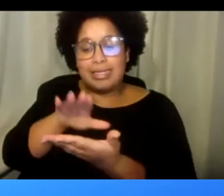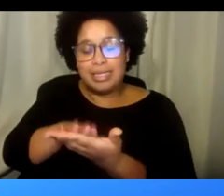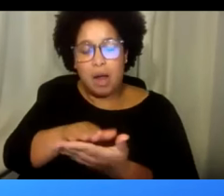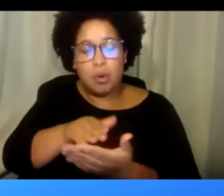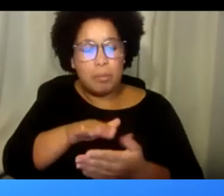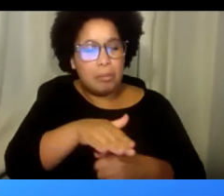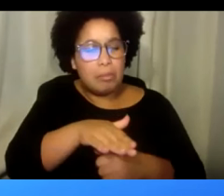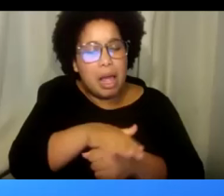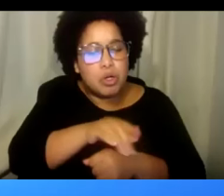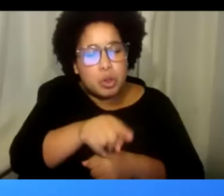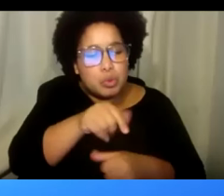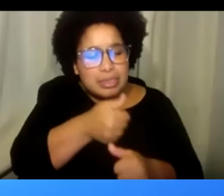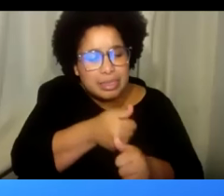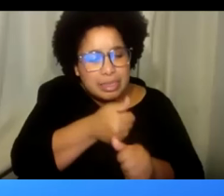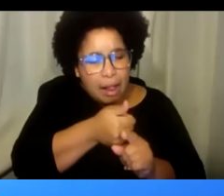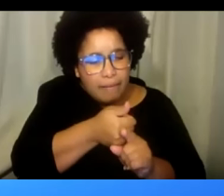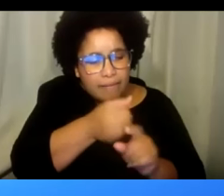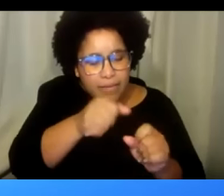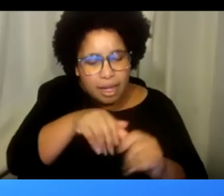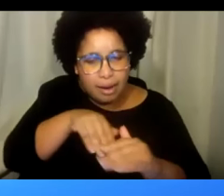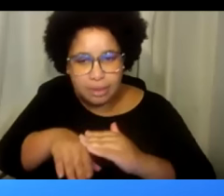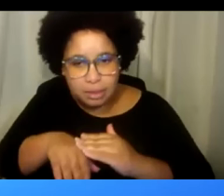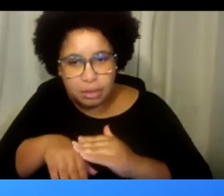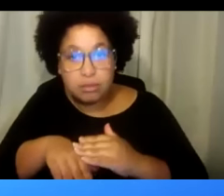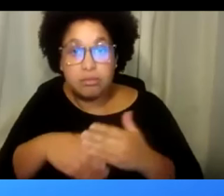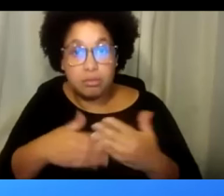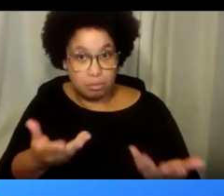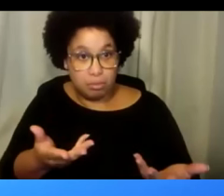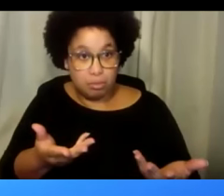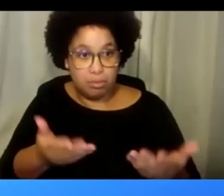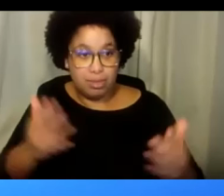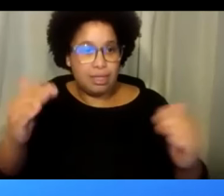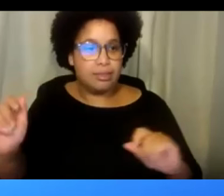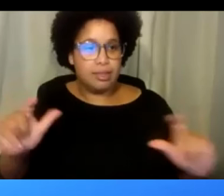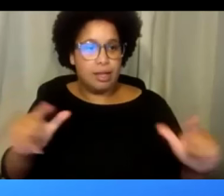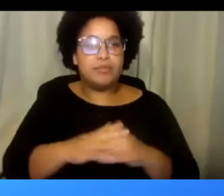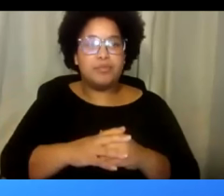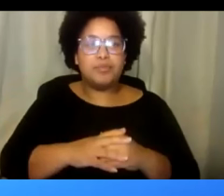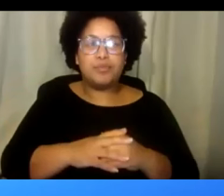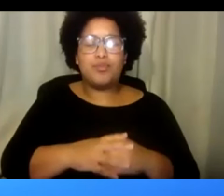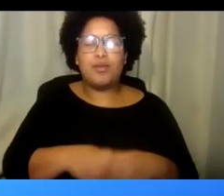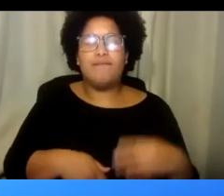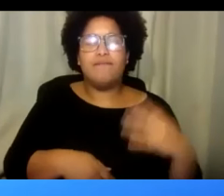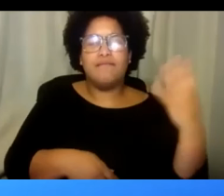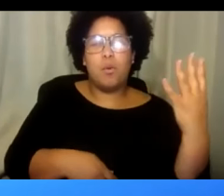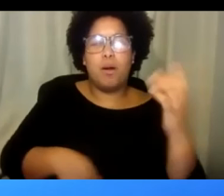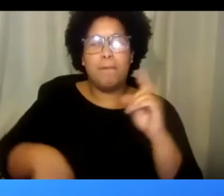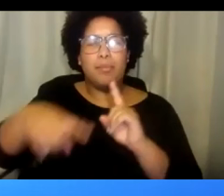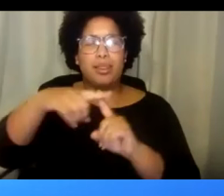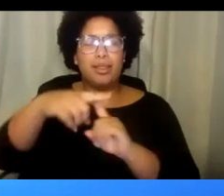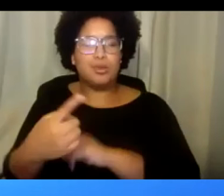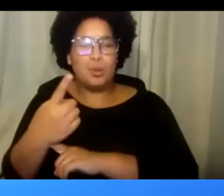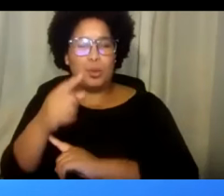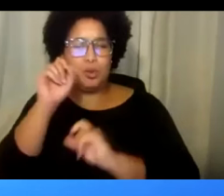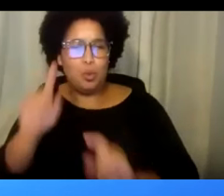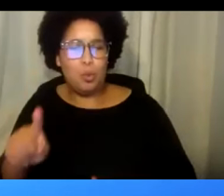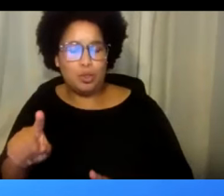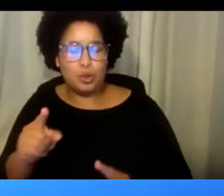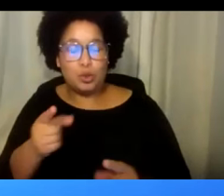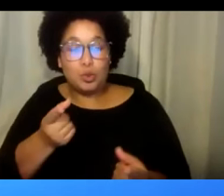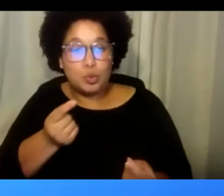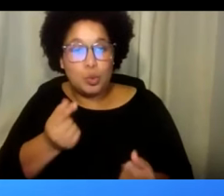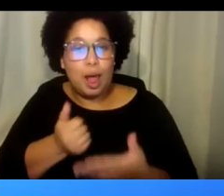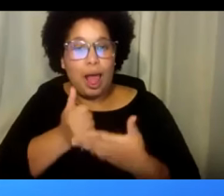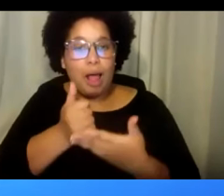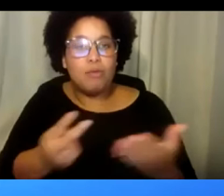it. Next slide, please. The 4+1 questions are a way to review the aspects